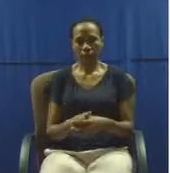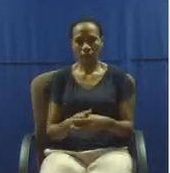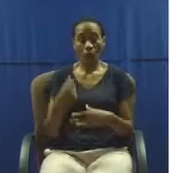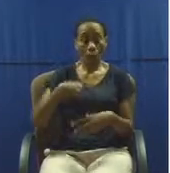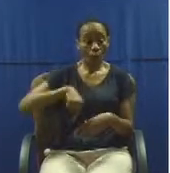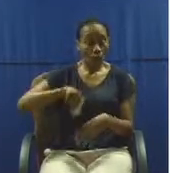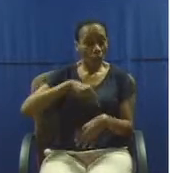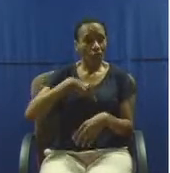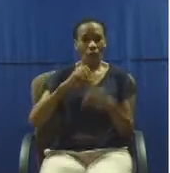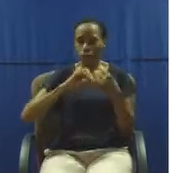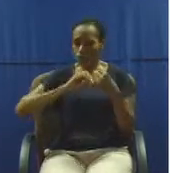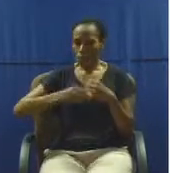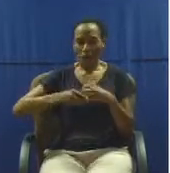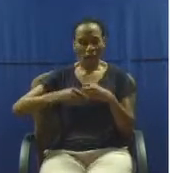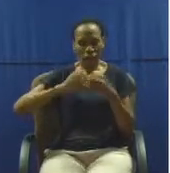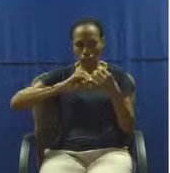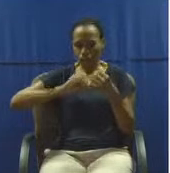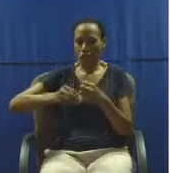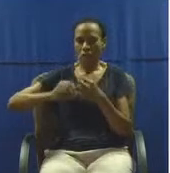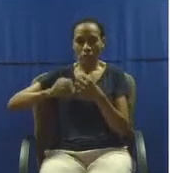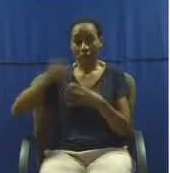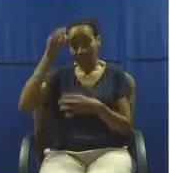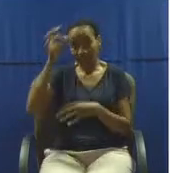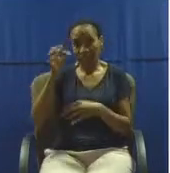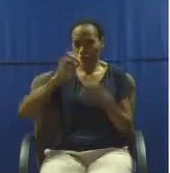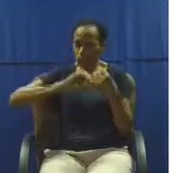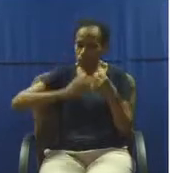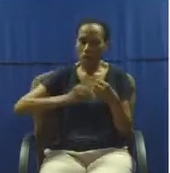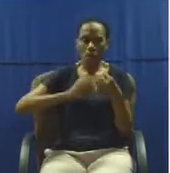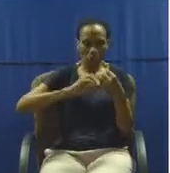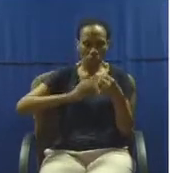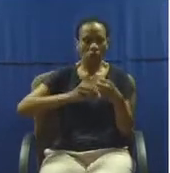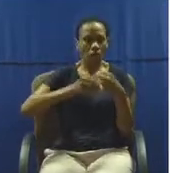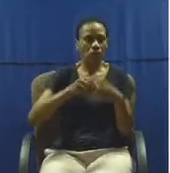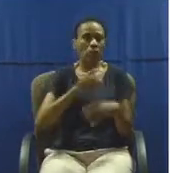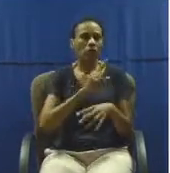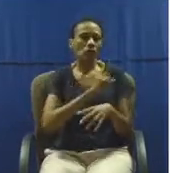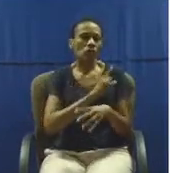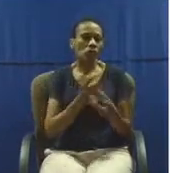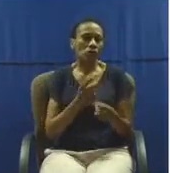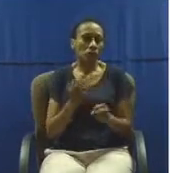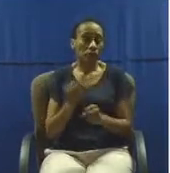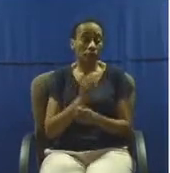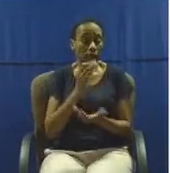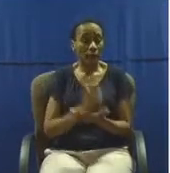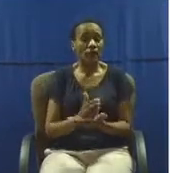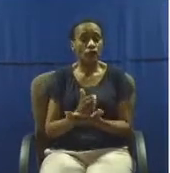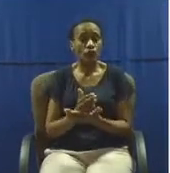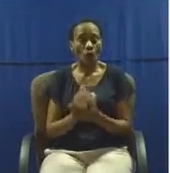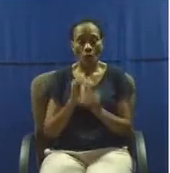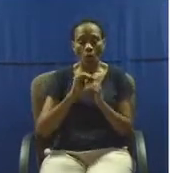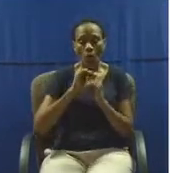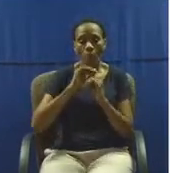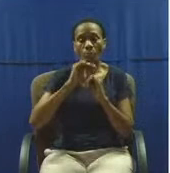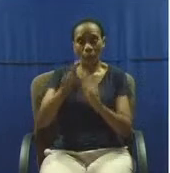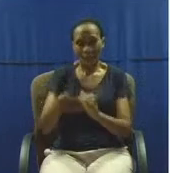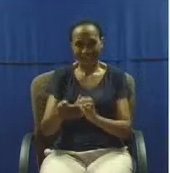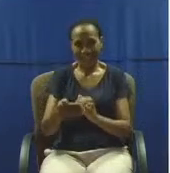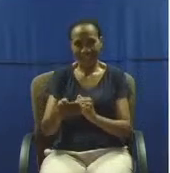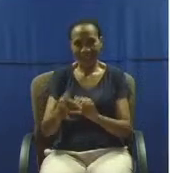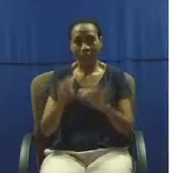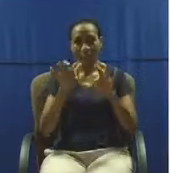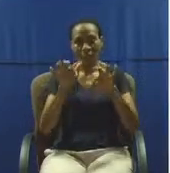levers at our disposal as a government to try and cushion South Africans from the effects of the